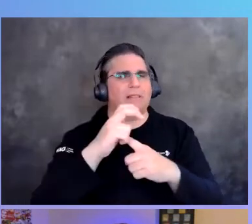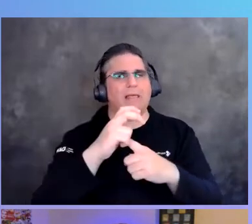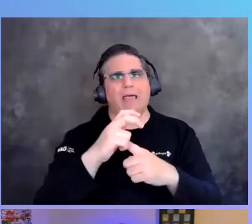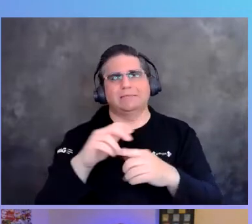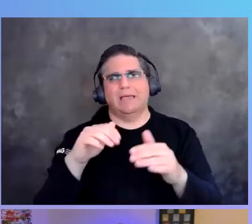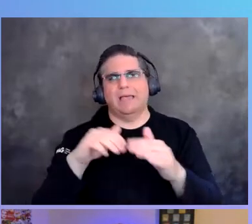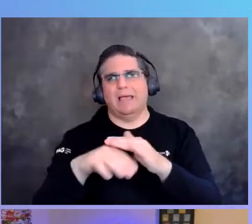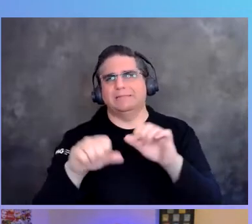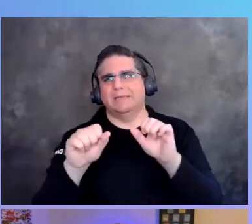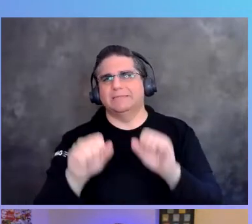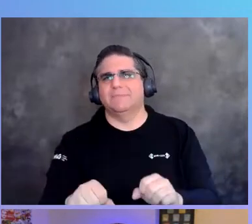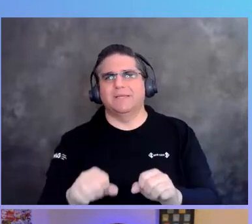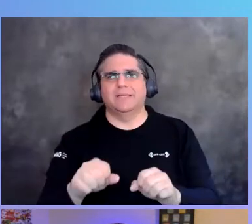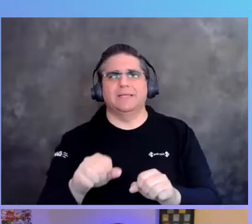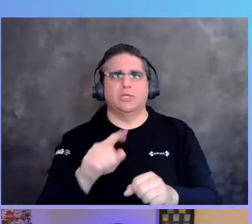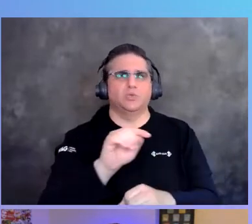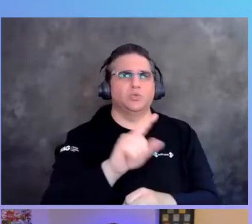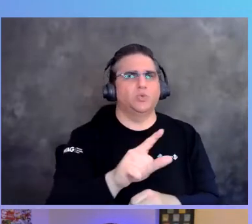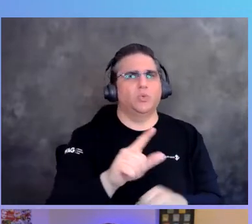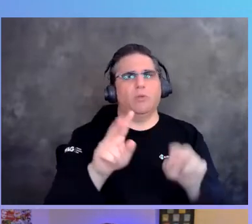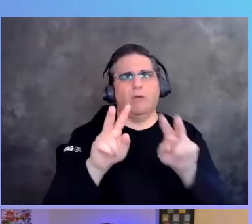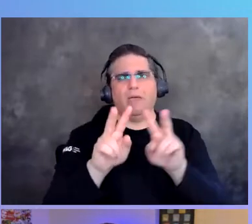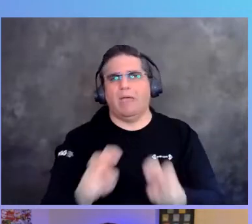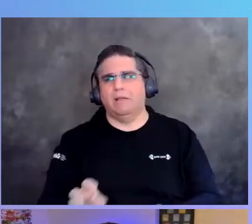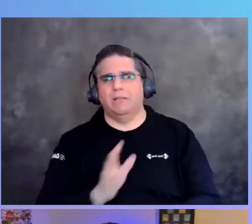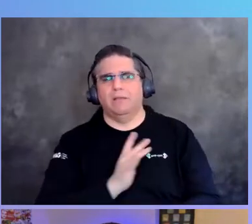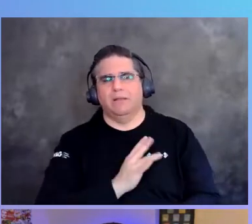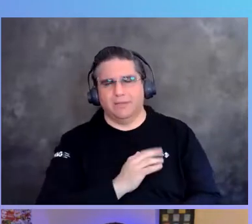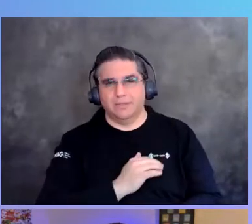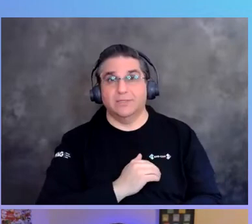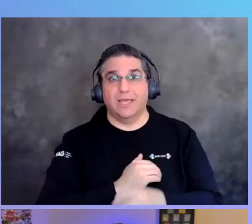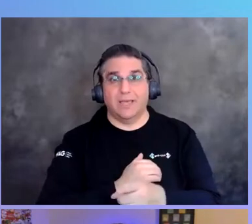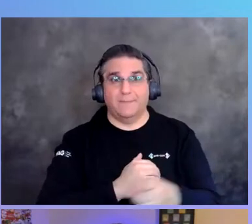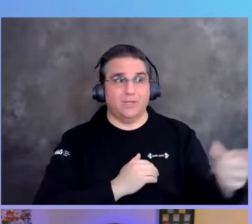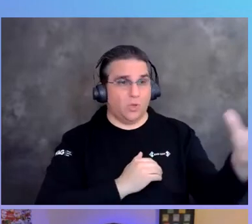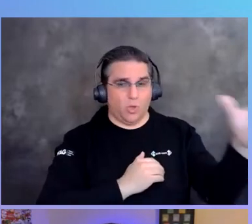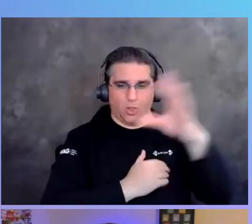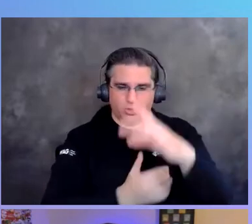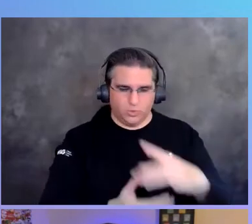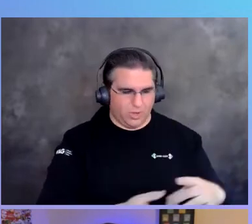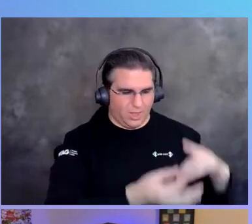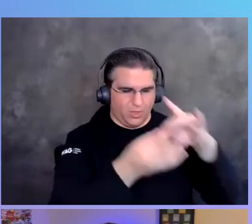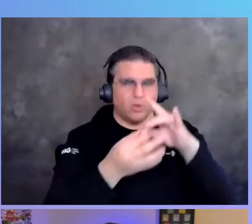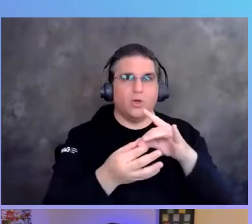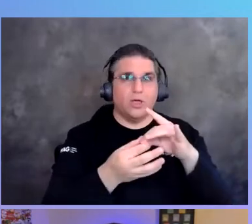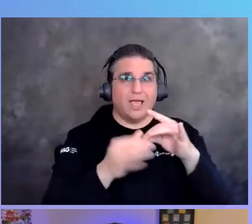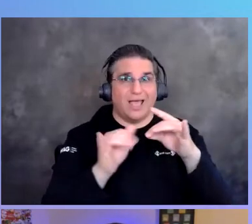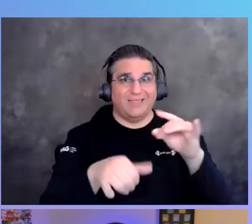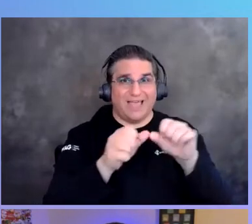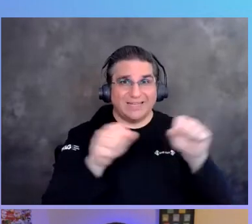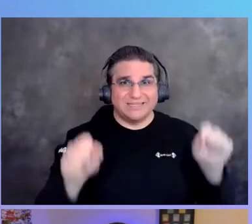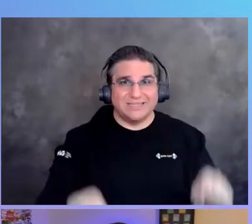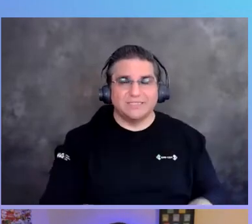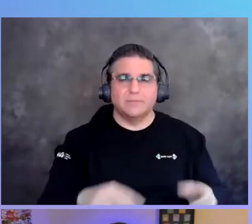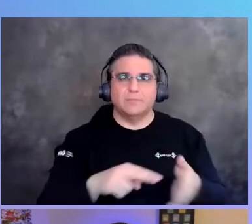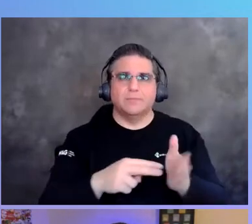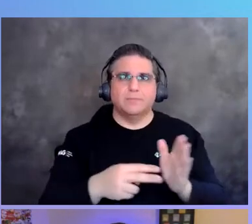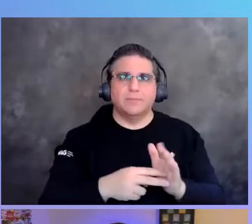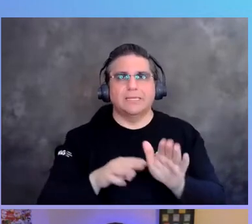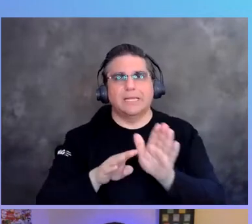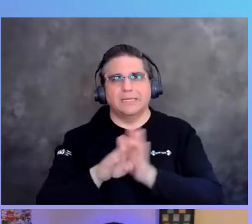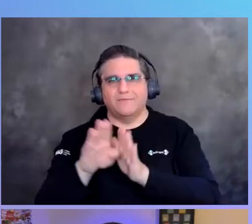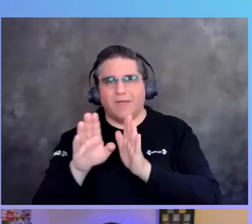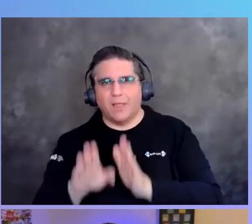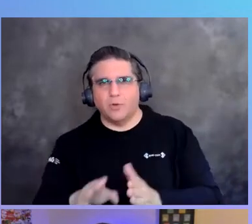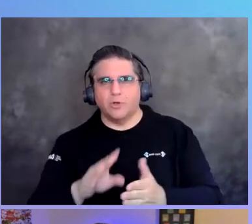and analytics. This creates a system in which developers and designers and product